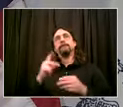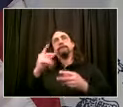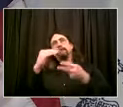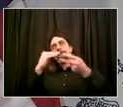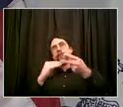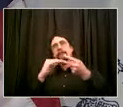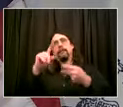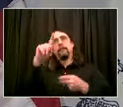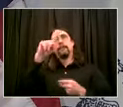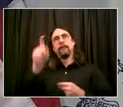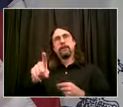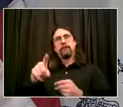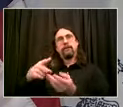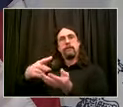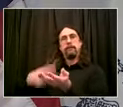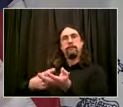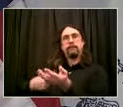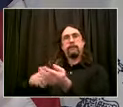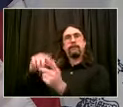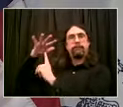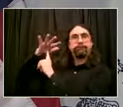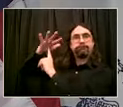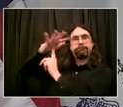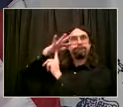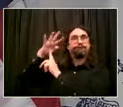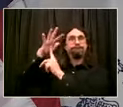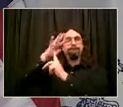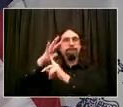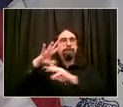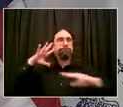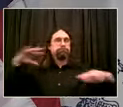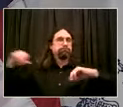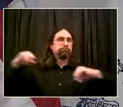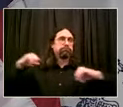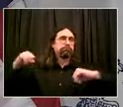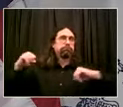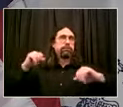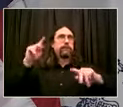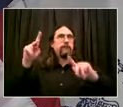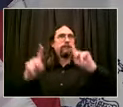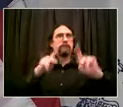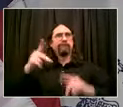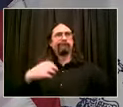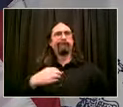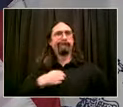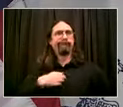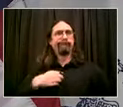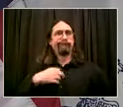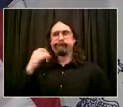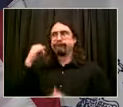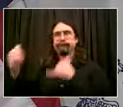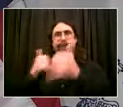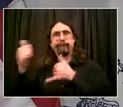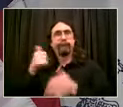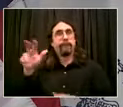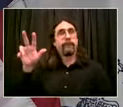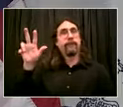issue in New York City. There have been thousands of 311 complaints about noise from helicopters. The EDC testified at that hearing